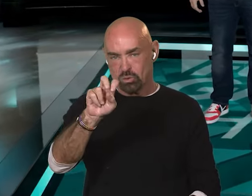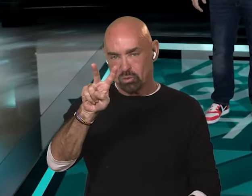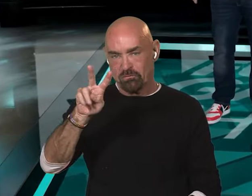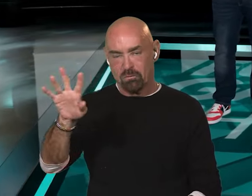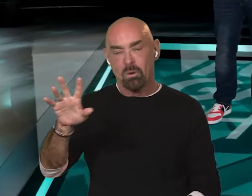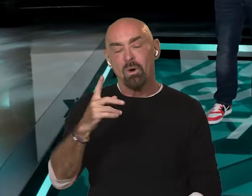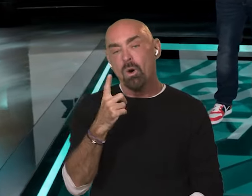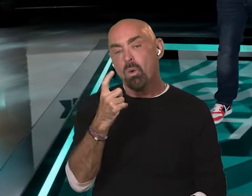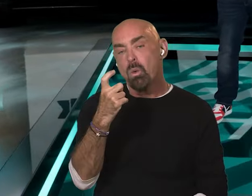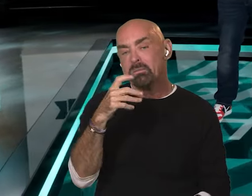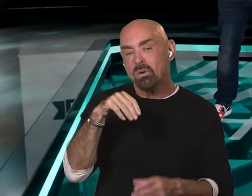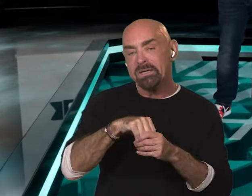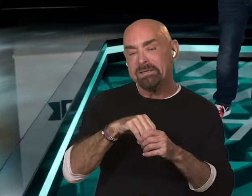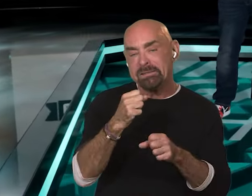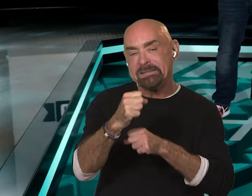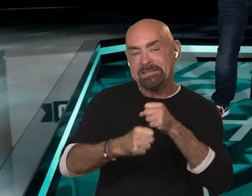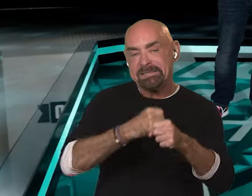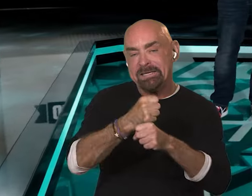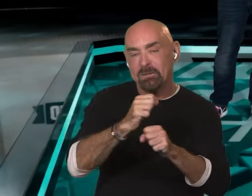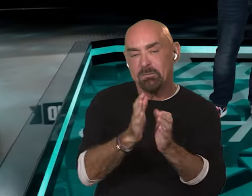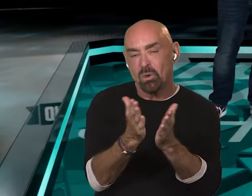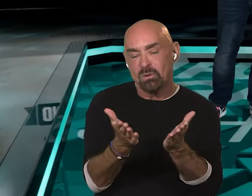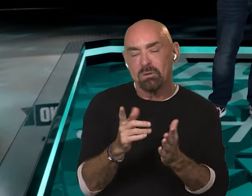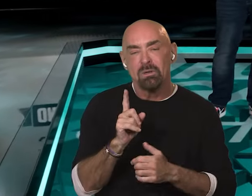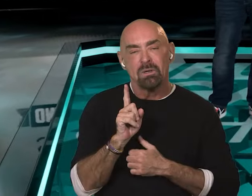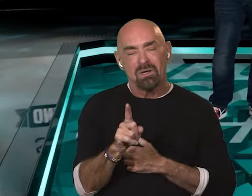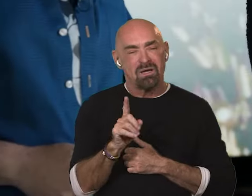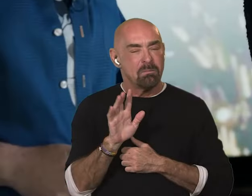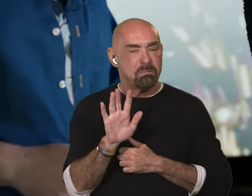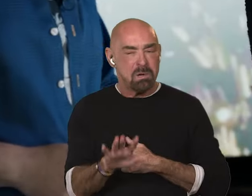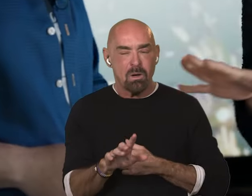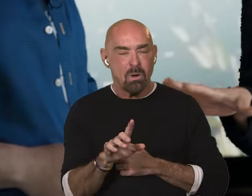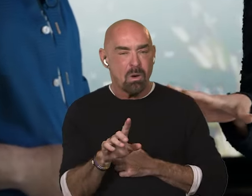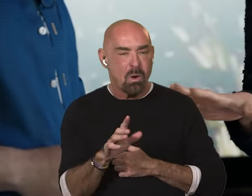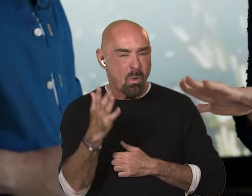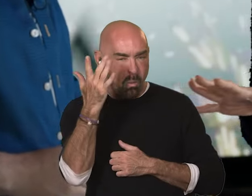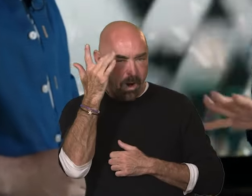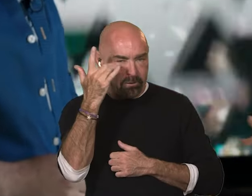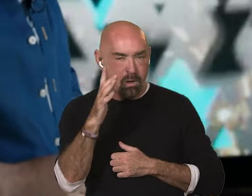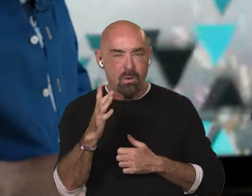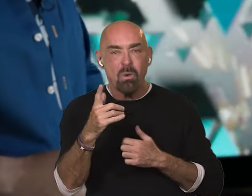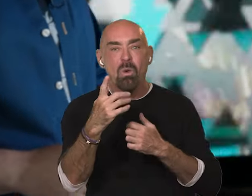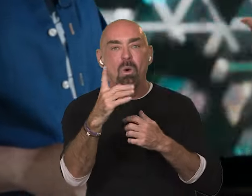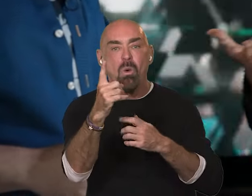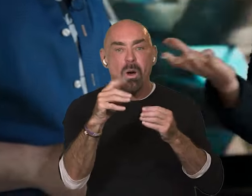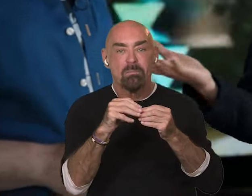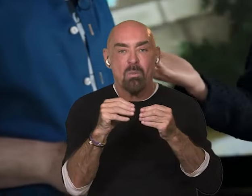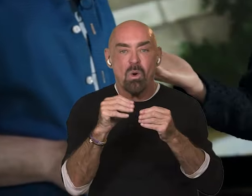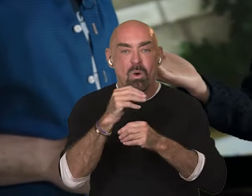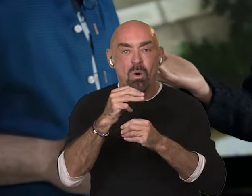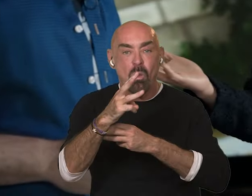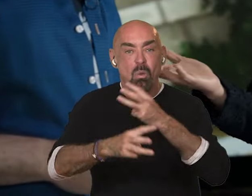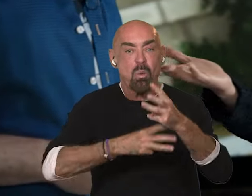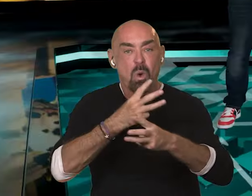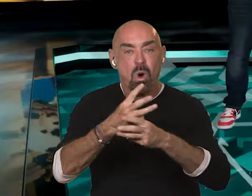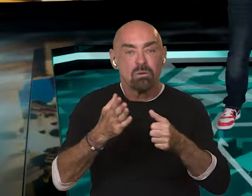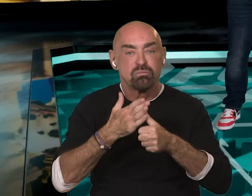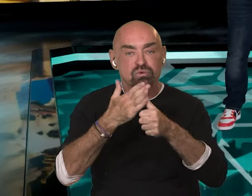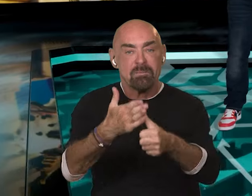2024. We still have one more game to add to our yearbook, so keep an eye out. Before we get to that, though, how about another world